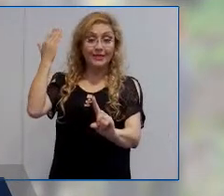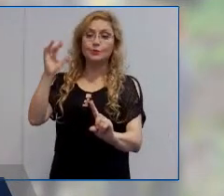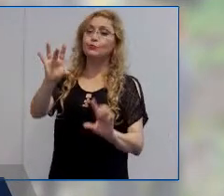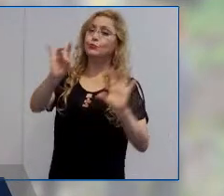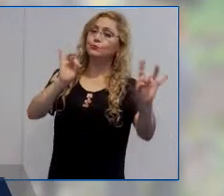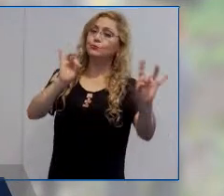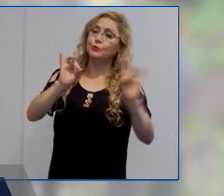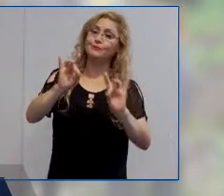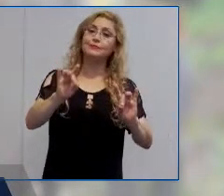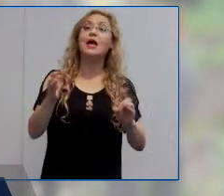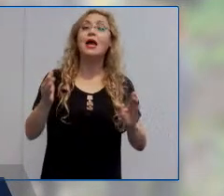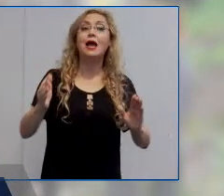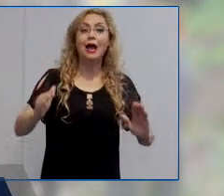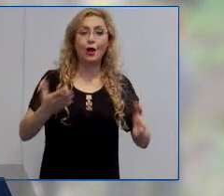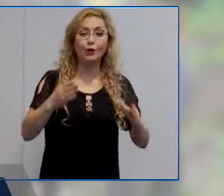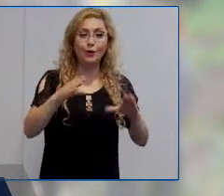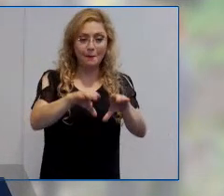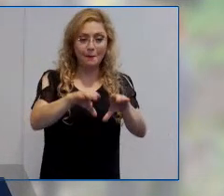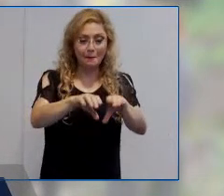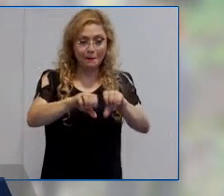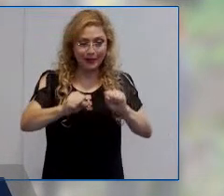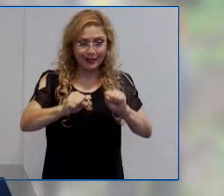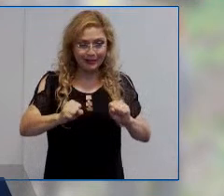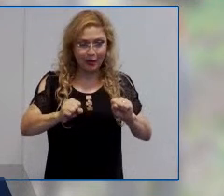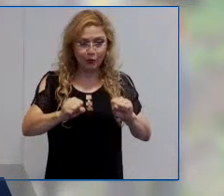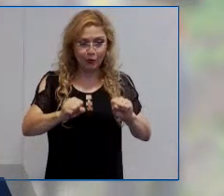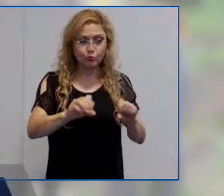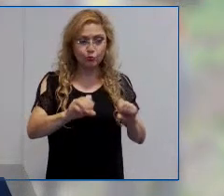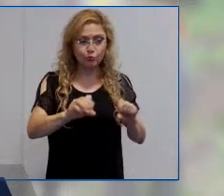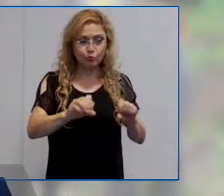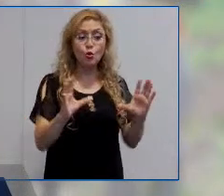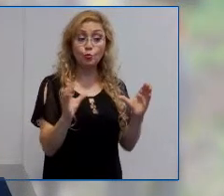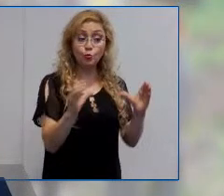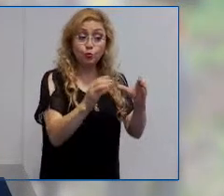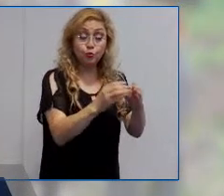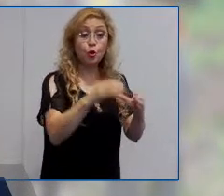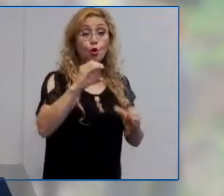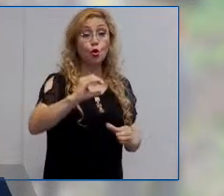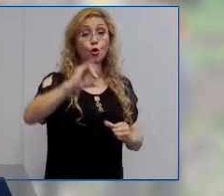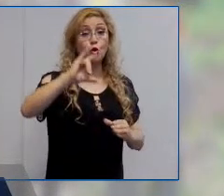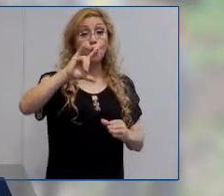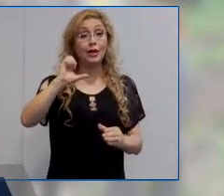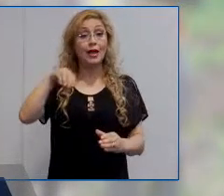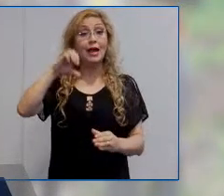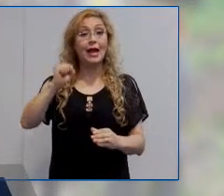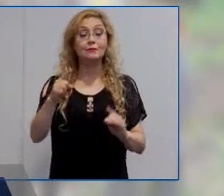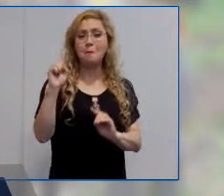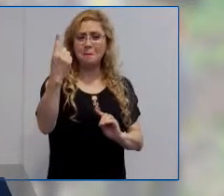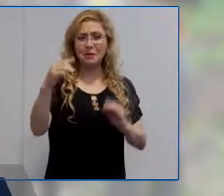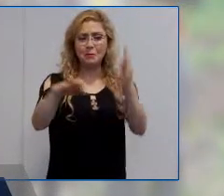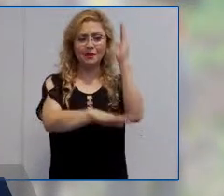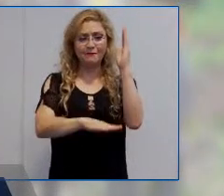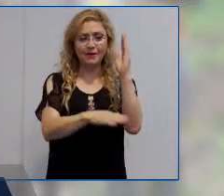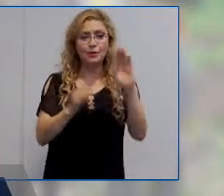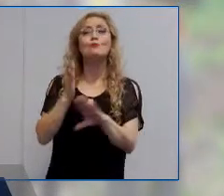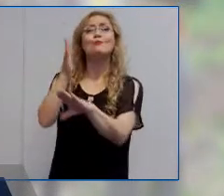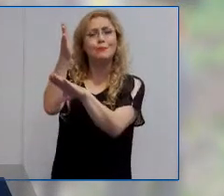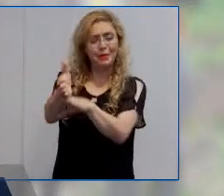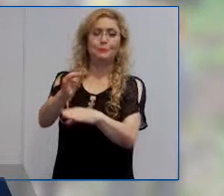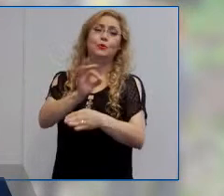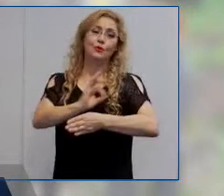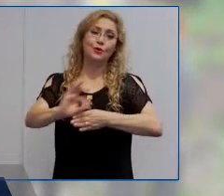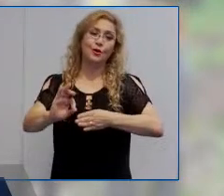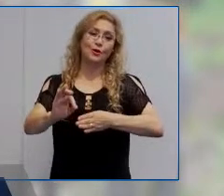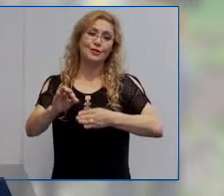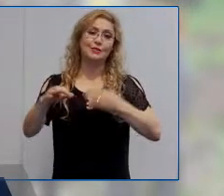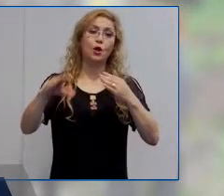ago. So with each regional government, we have set up a basin council, first phase. So we are